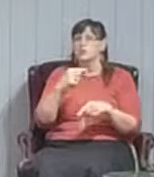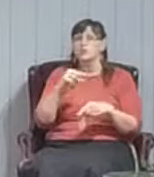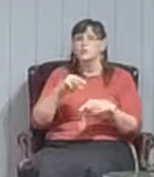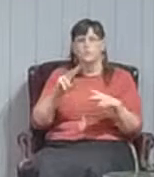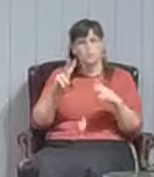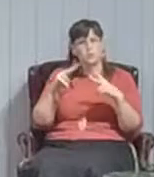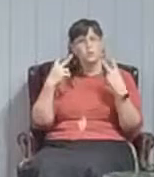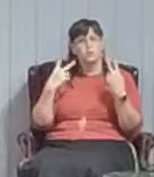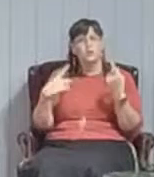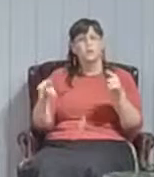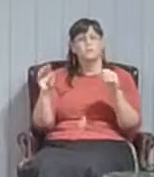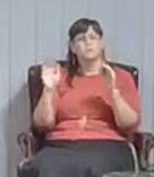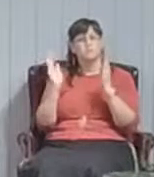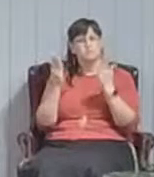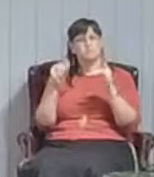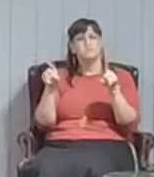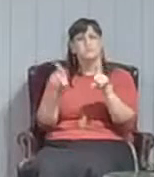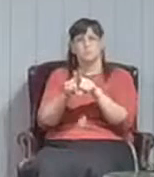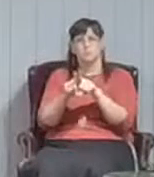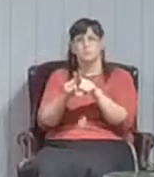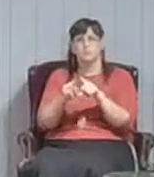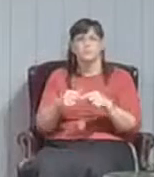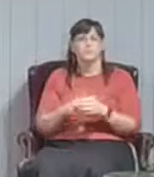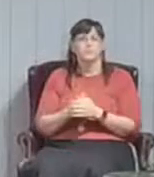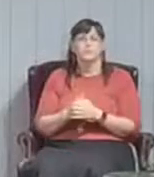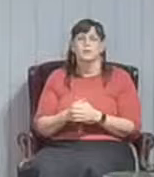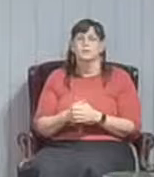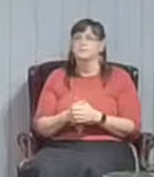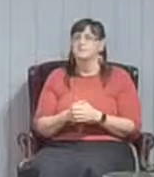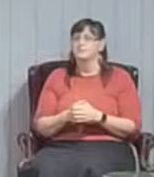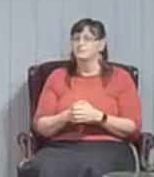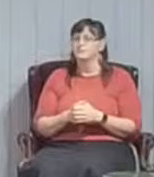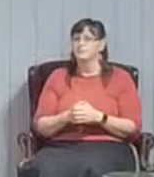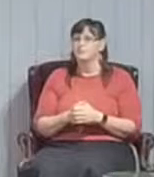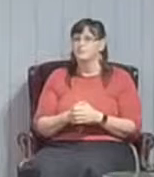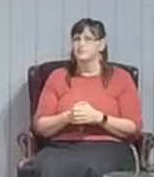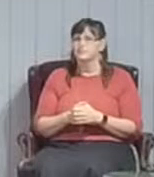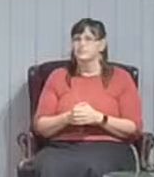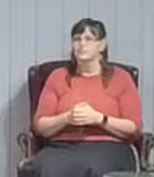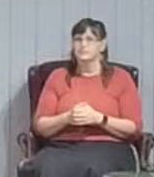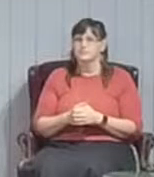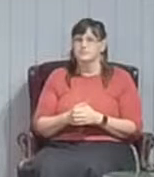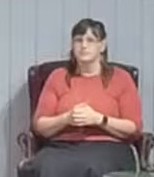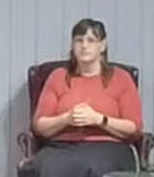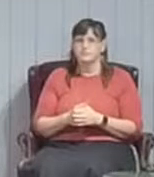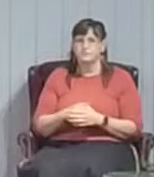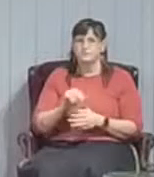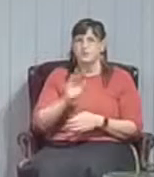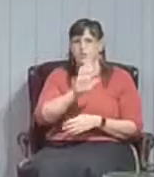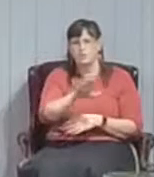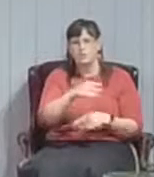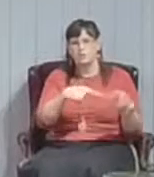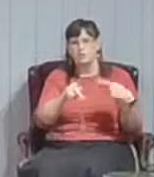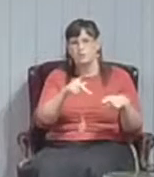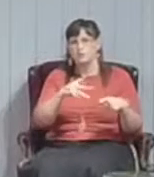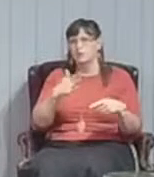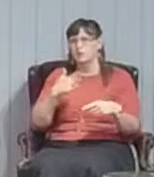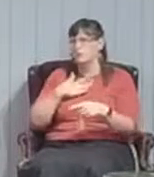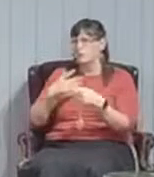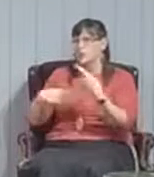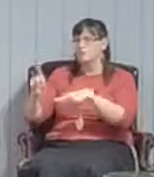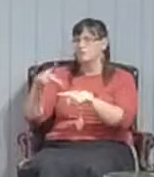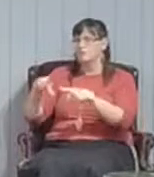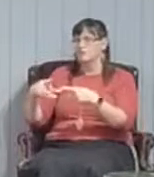similar. There's not much difference between you and between your people and my people.